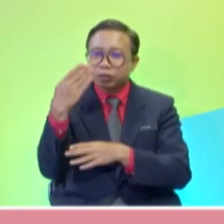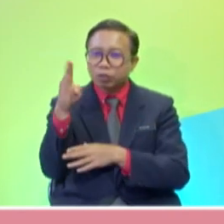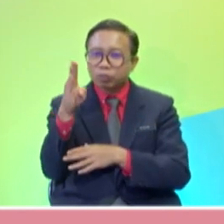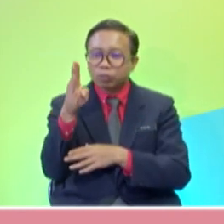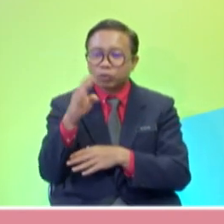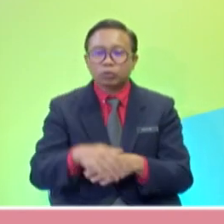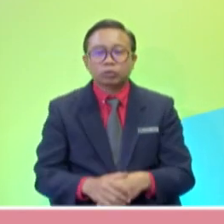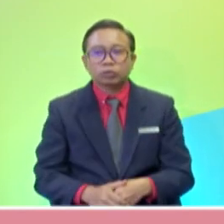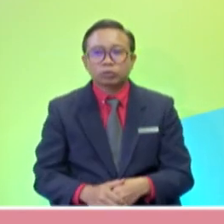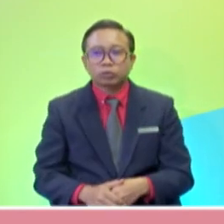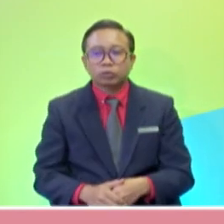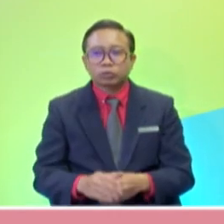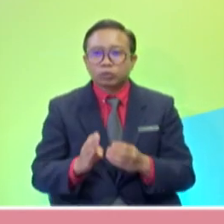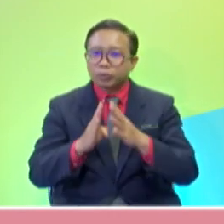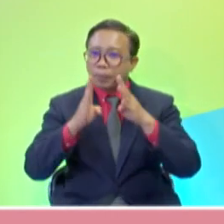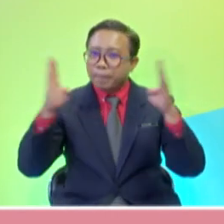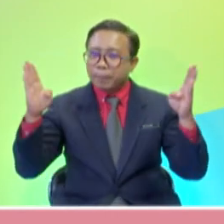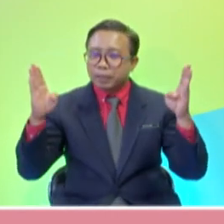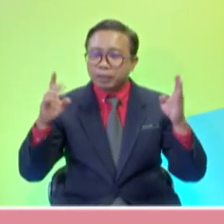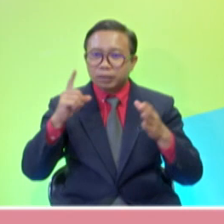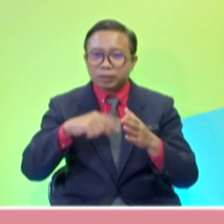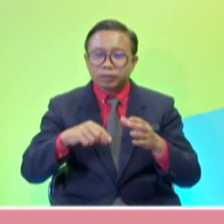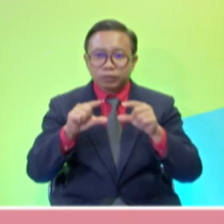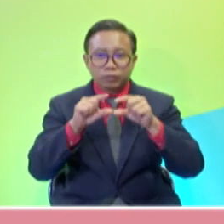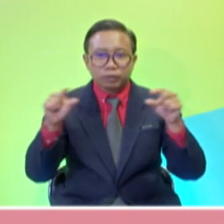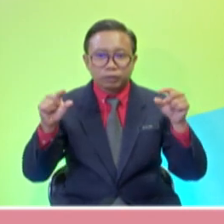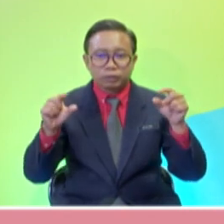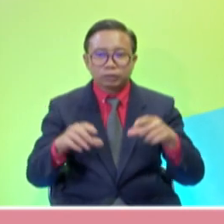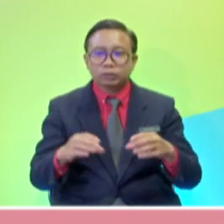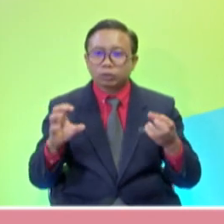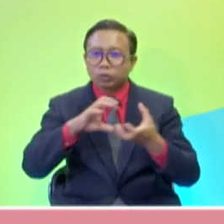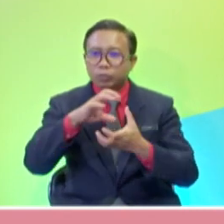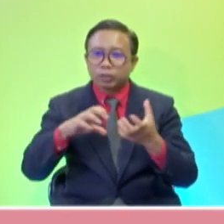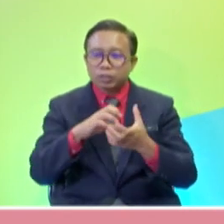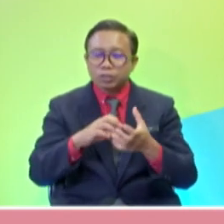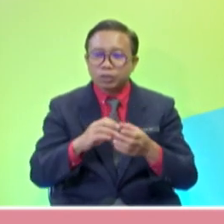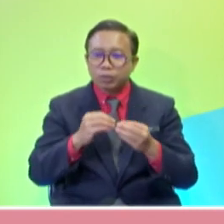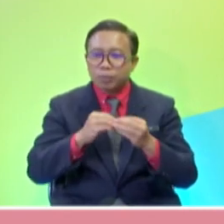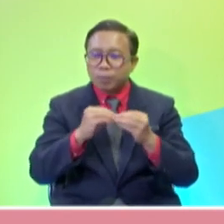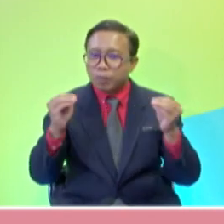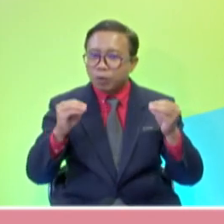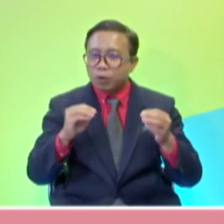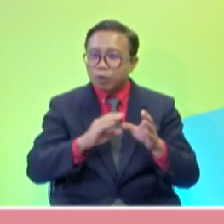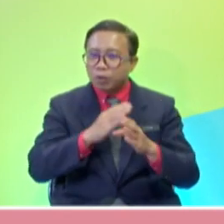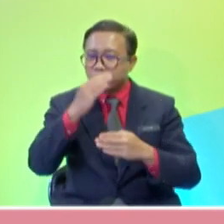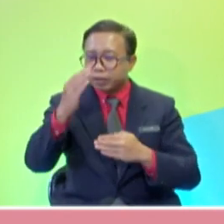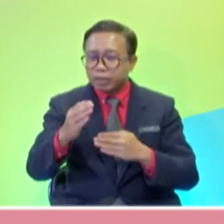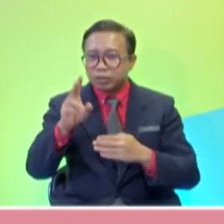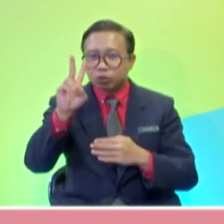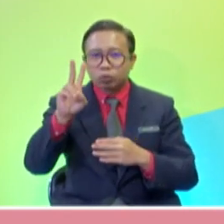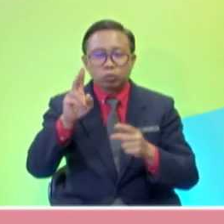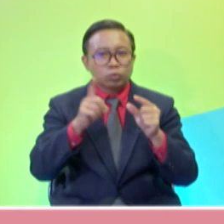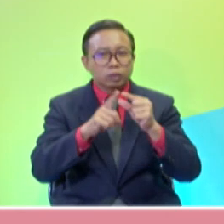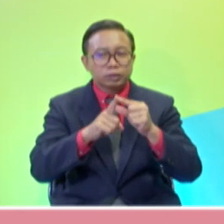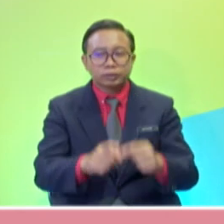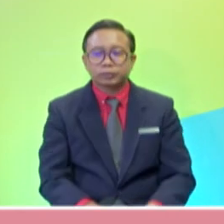phrase. In fact, a bit is actually a phrase because it's a combination of more than 2 words. I see. Okay,